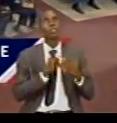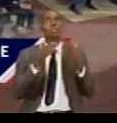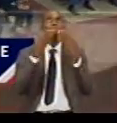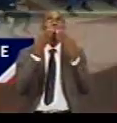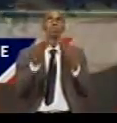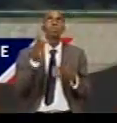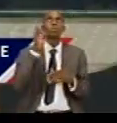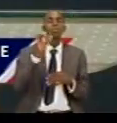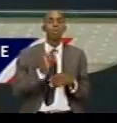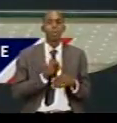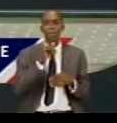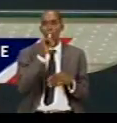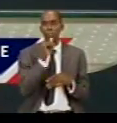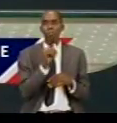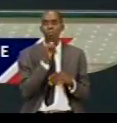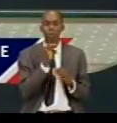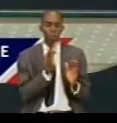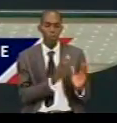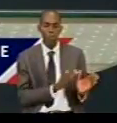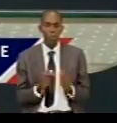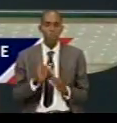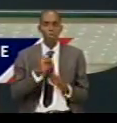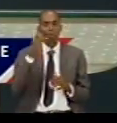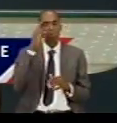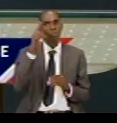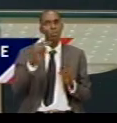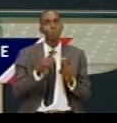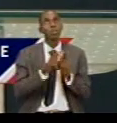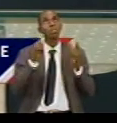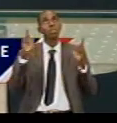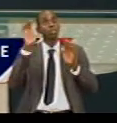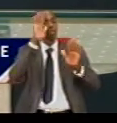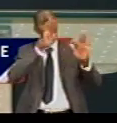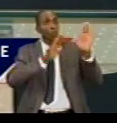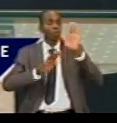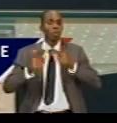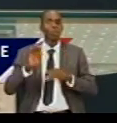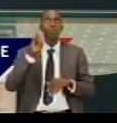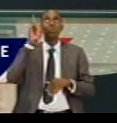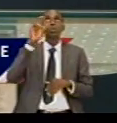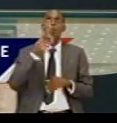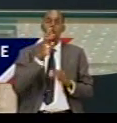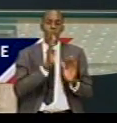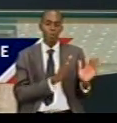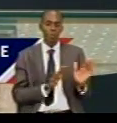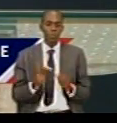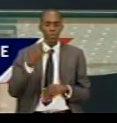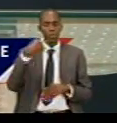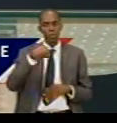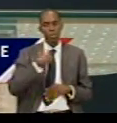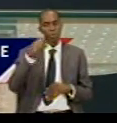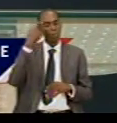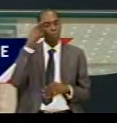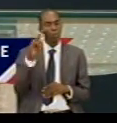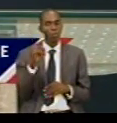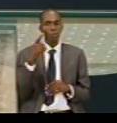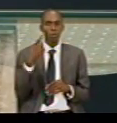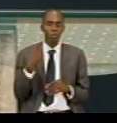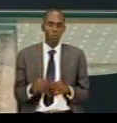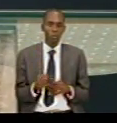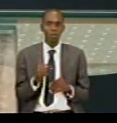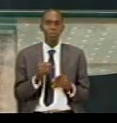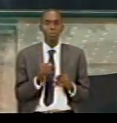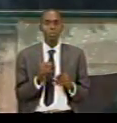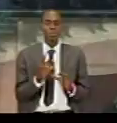not preparing for the great tribulation. You are preparing me for the rapture. You are preparing me for